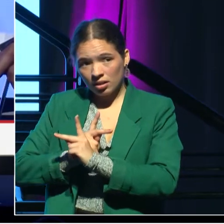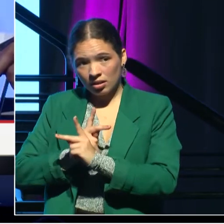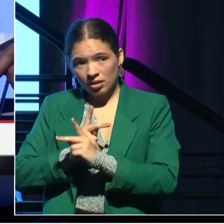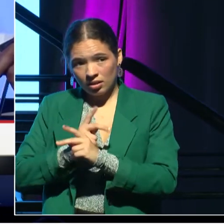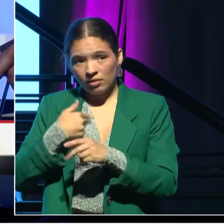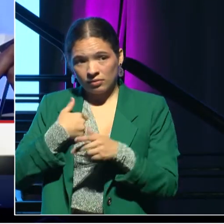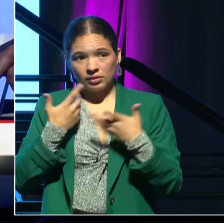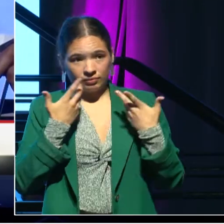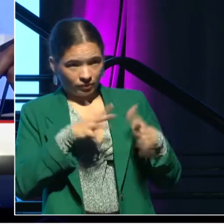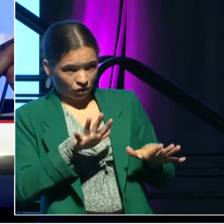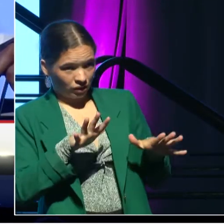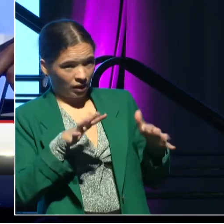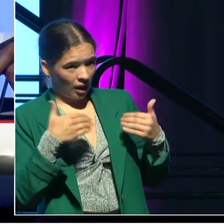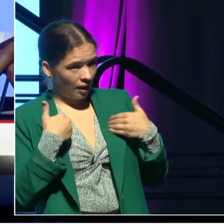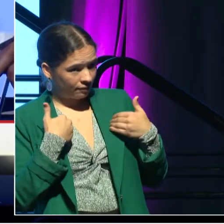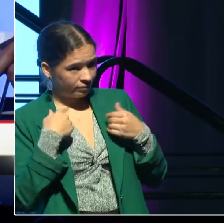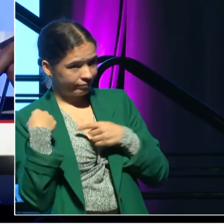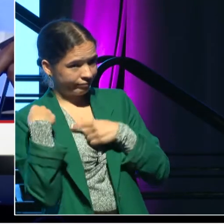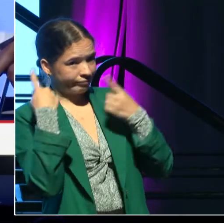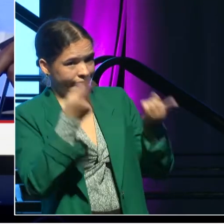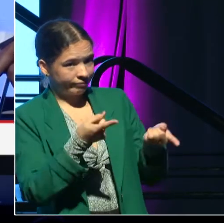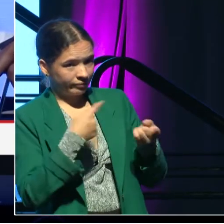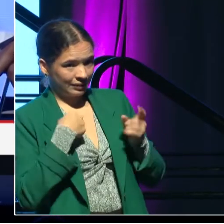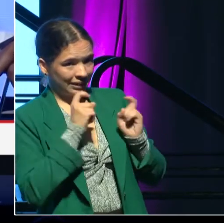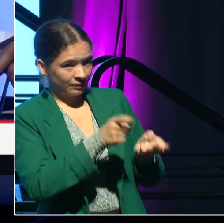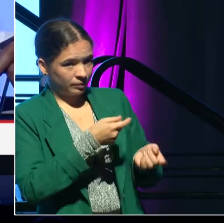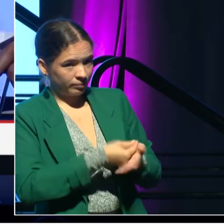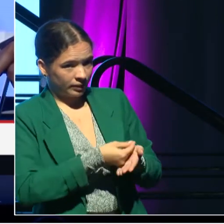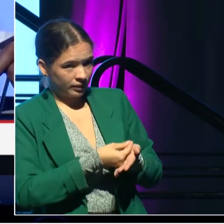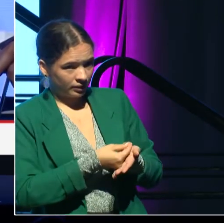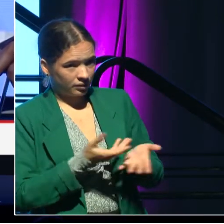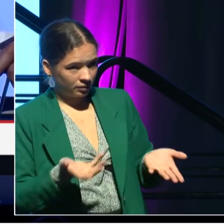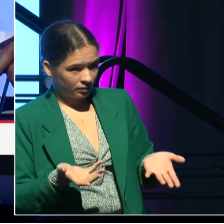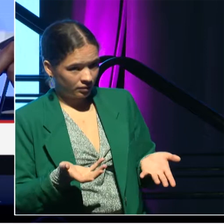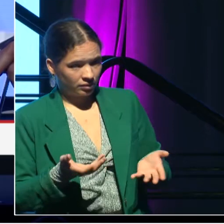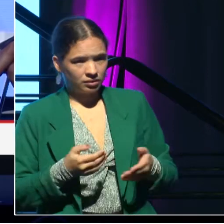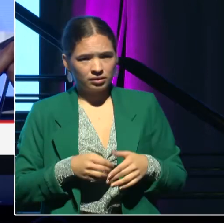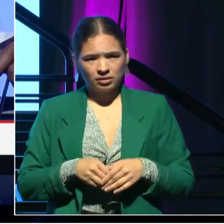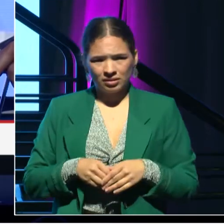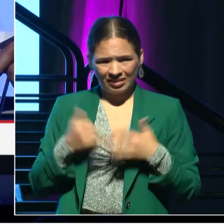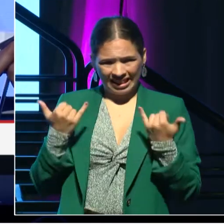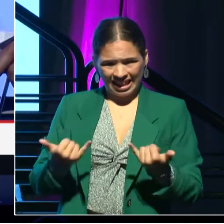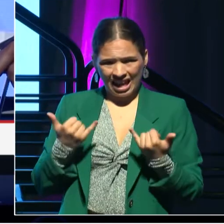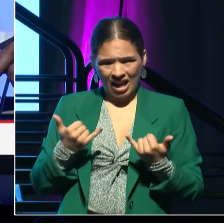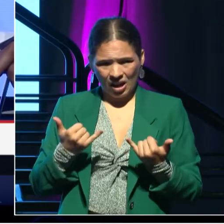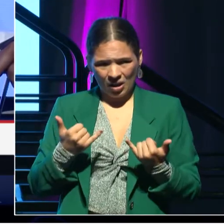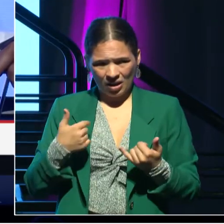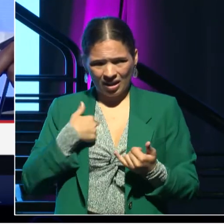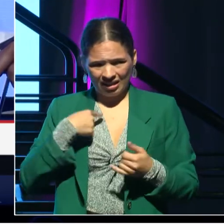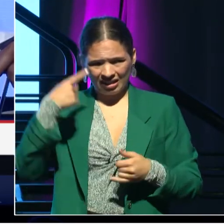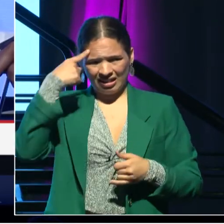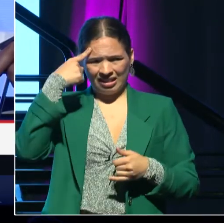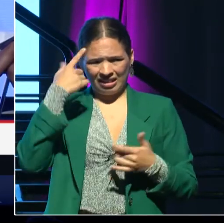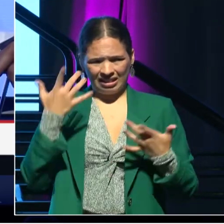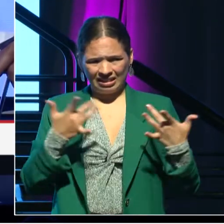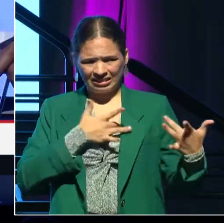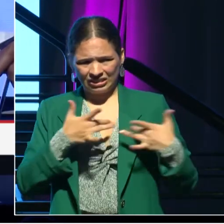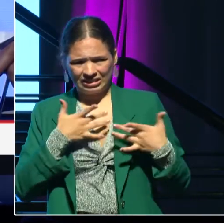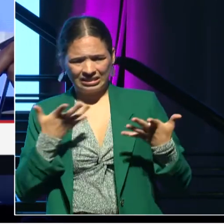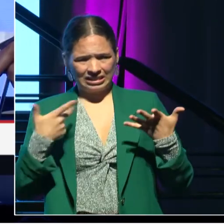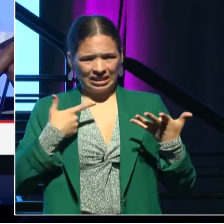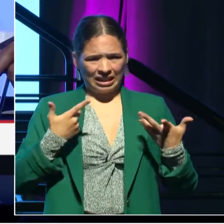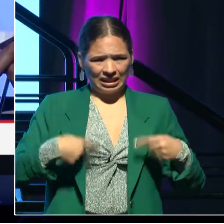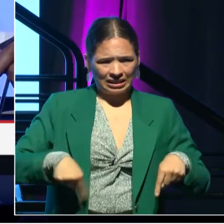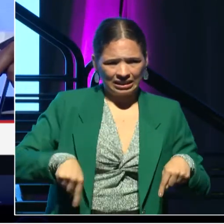those rounds that we were playing. So now there becomes this mental anxiety, because I'm telling you,